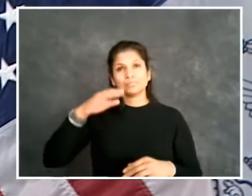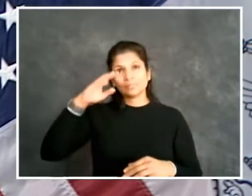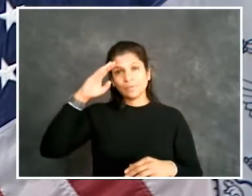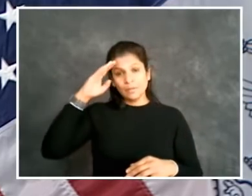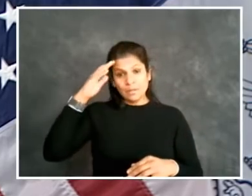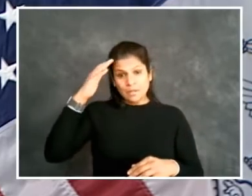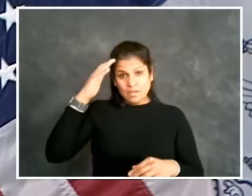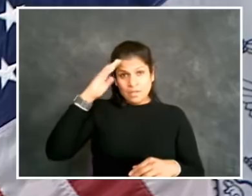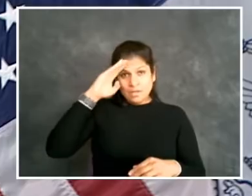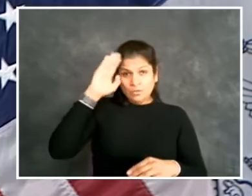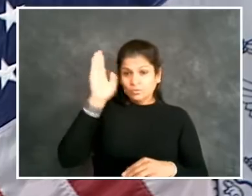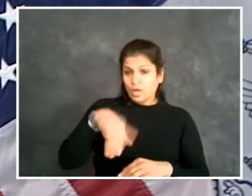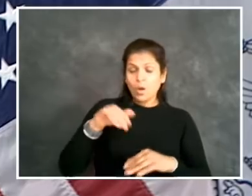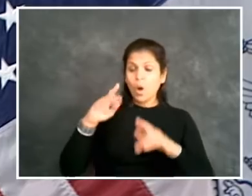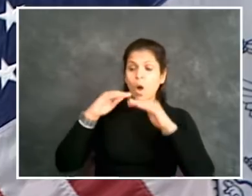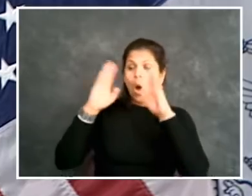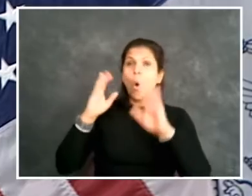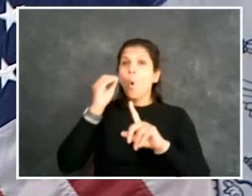that